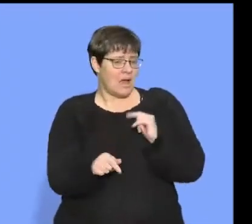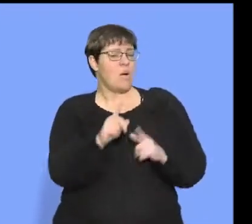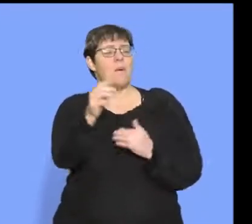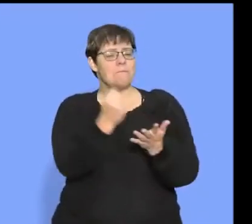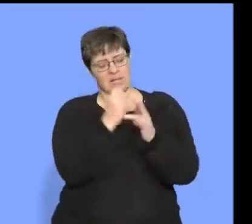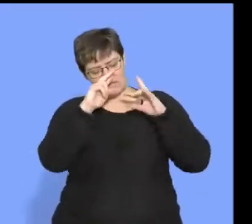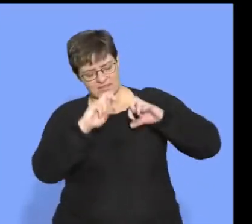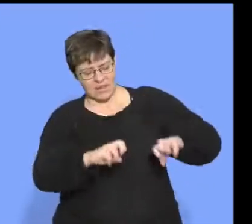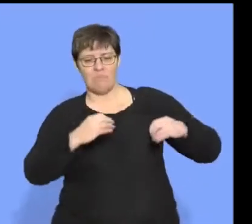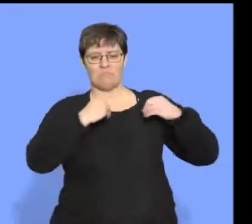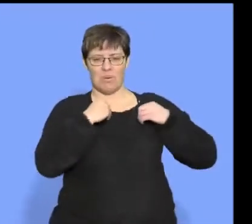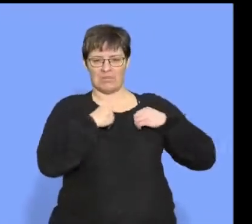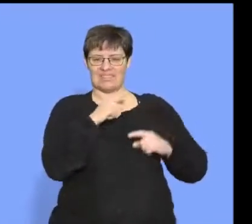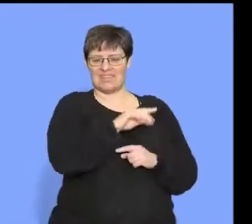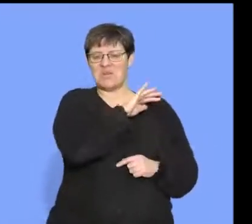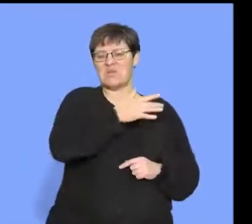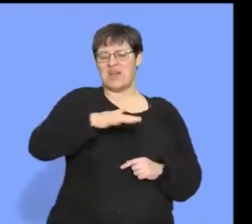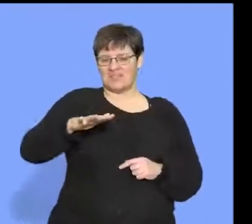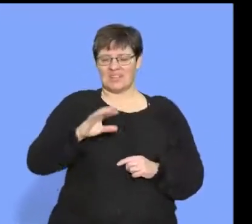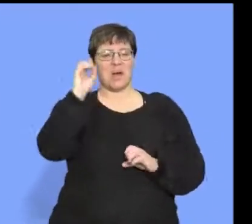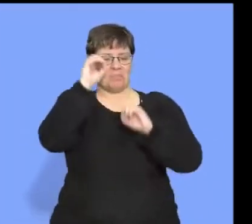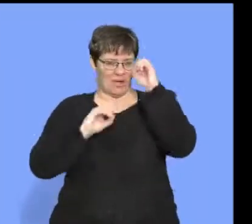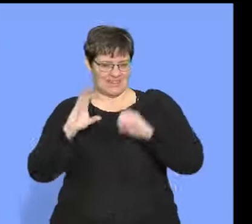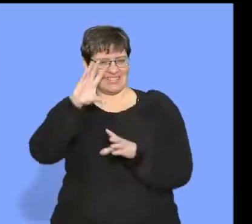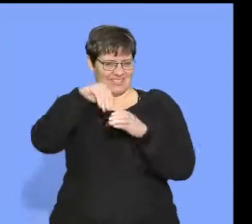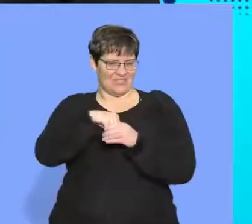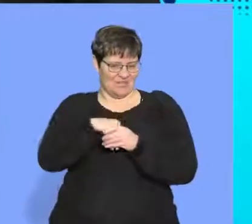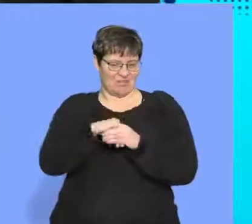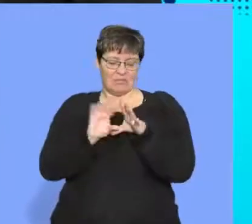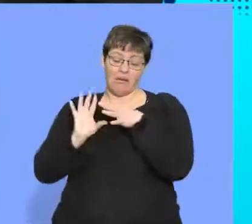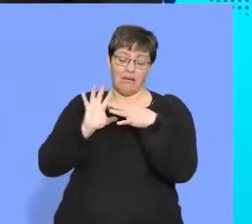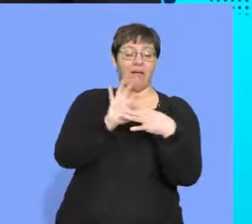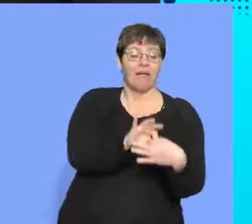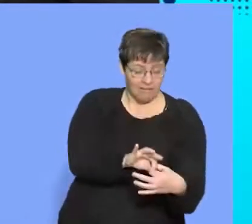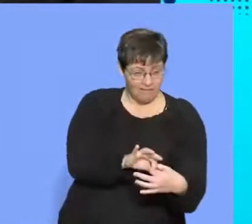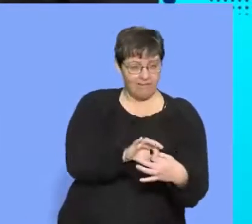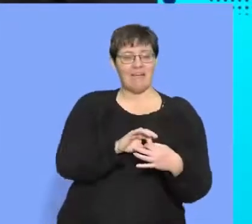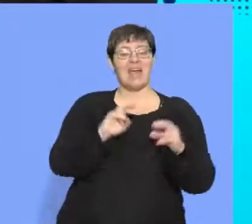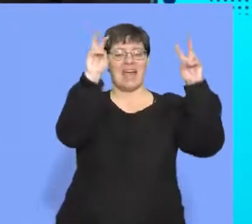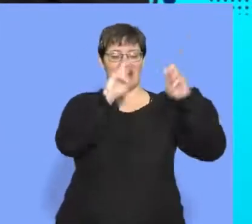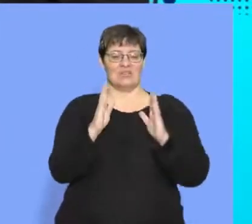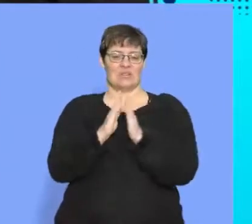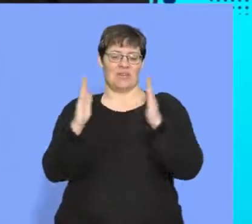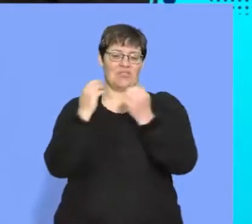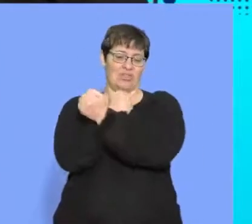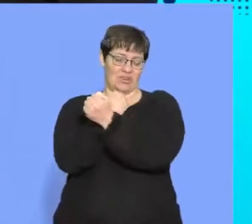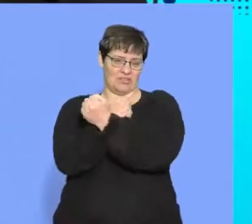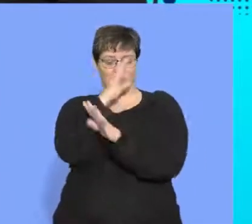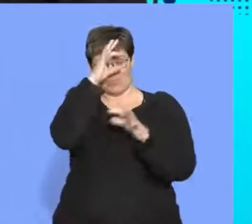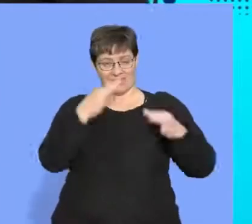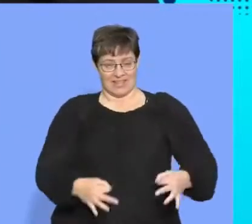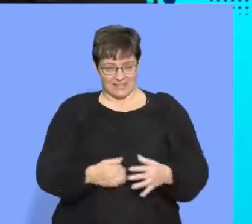to unpack the properties of waves and particles and relate them to electromagnetic radiation to